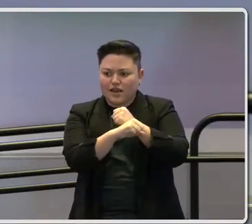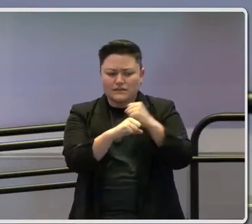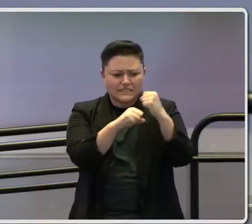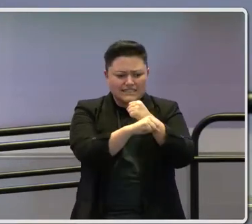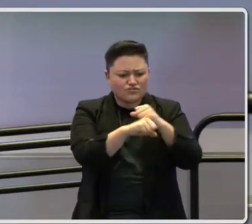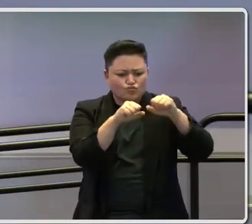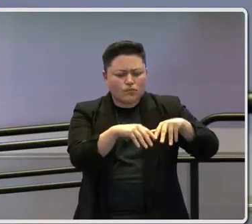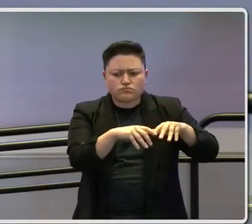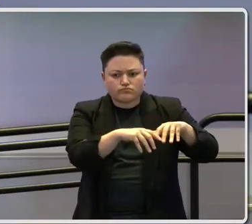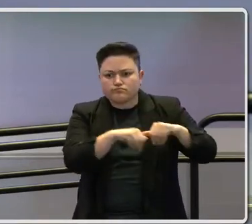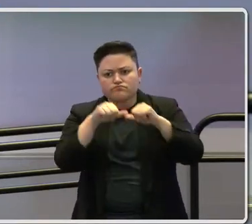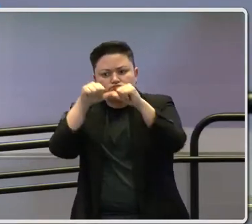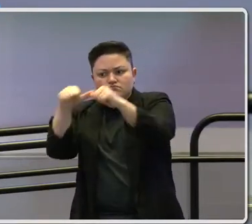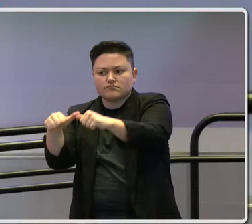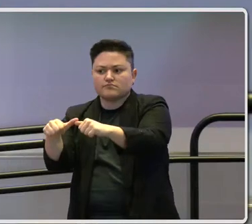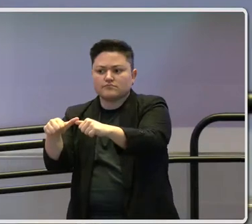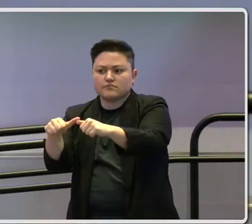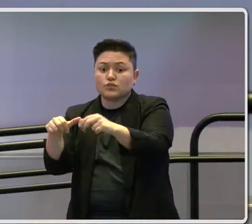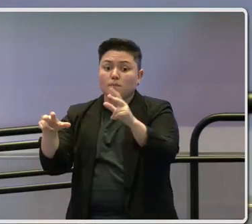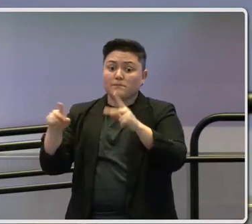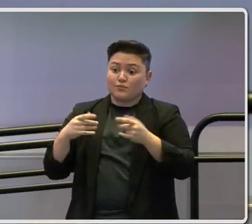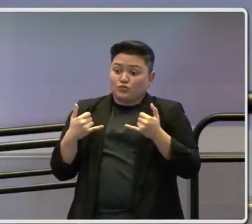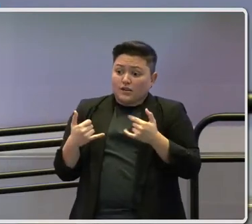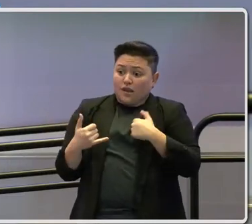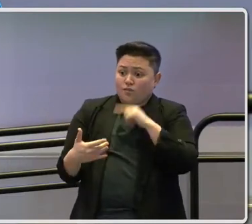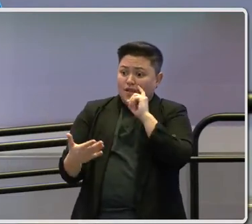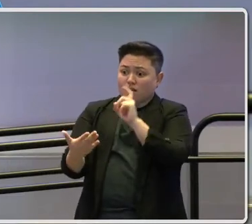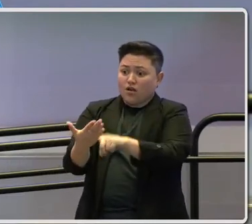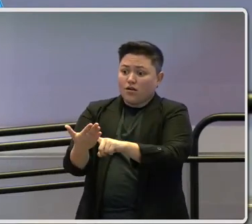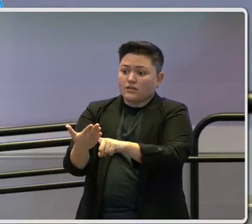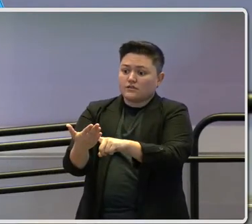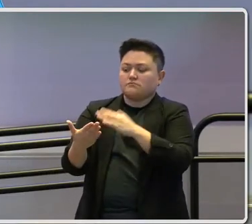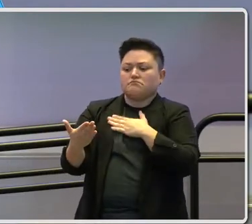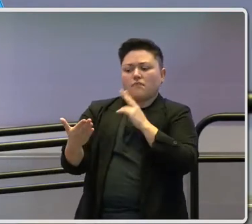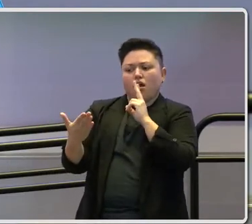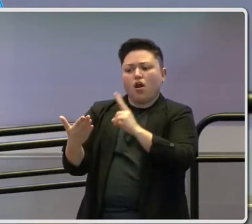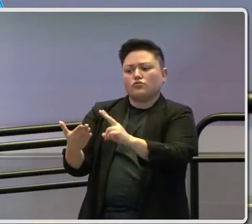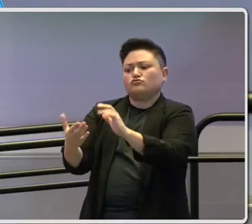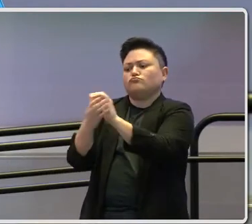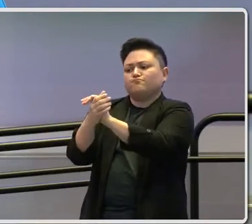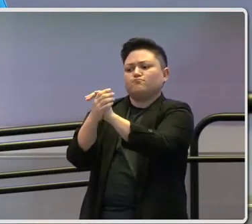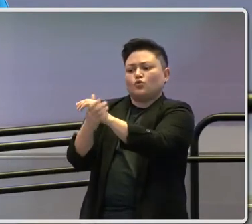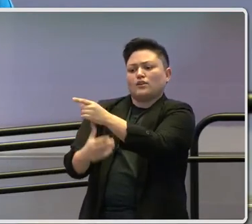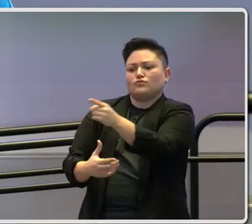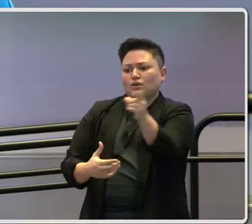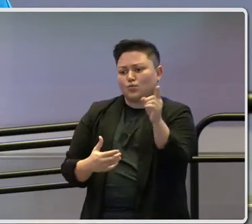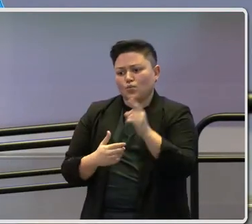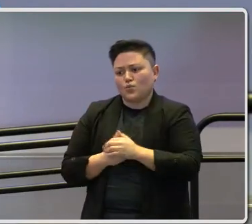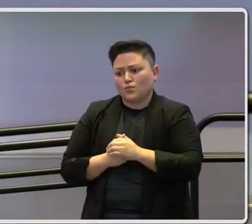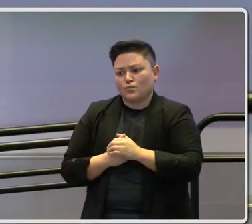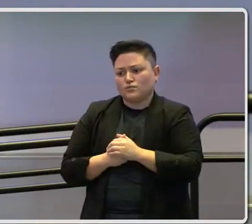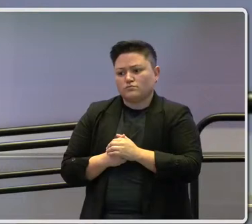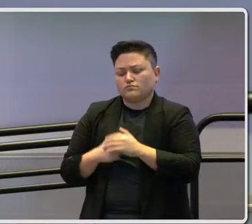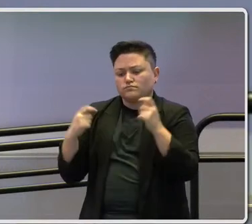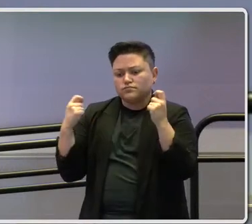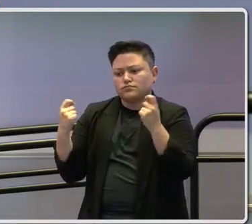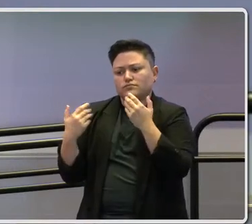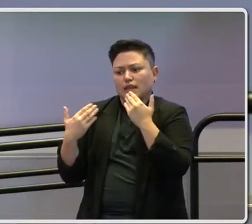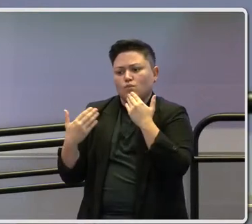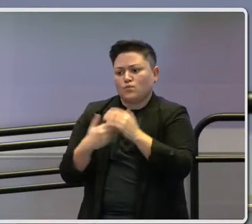To those being acknowledged today, it is my honor to congratulate you. Muchísimas